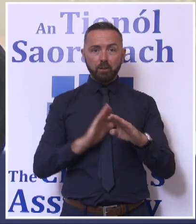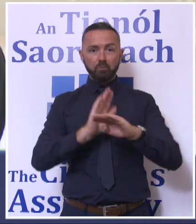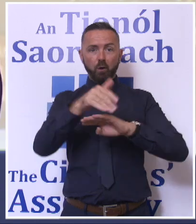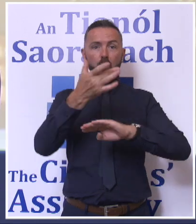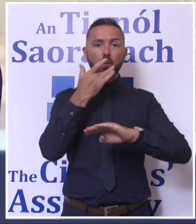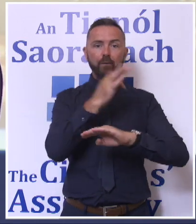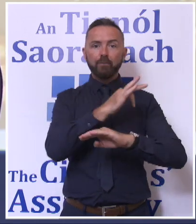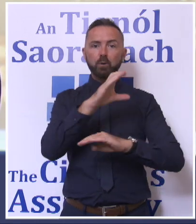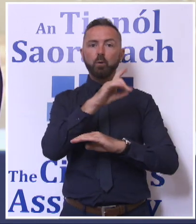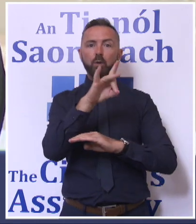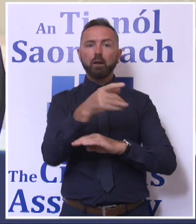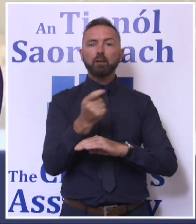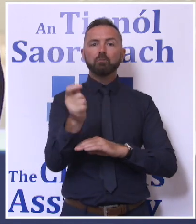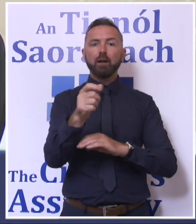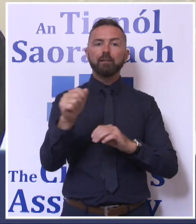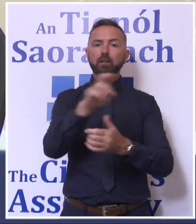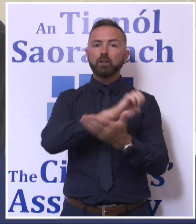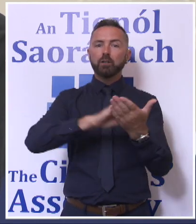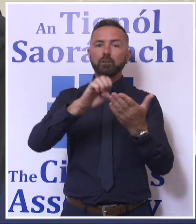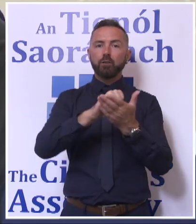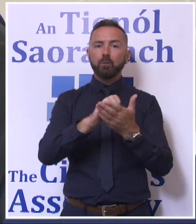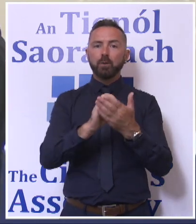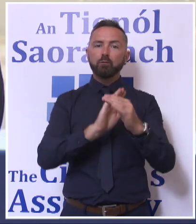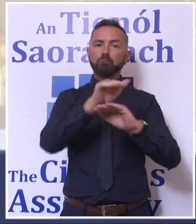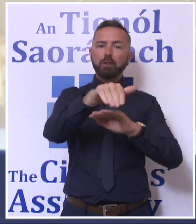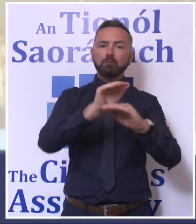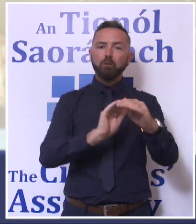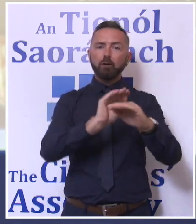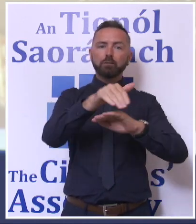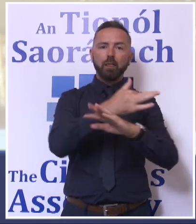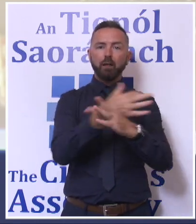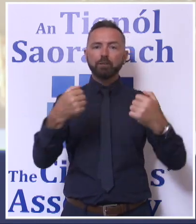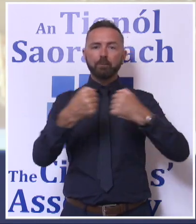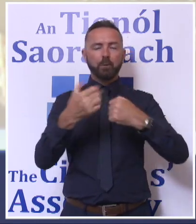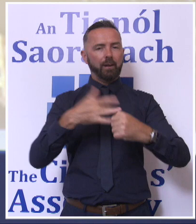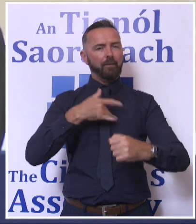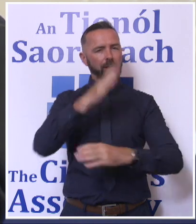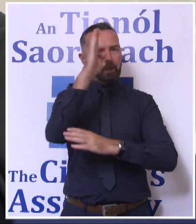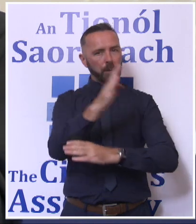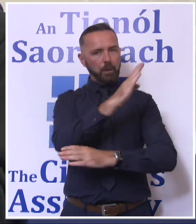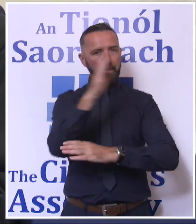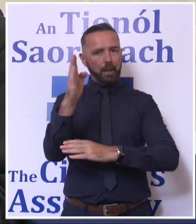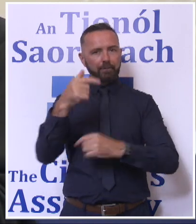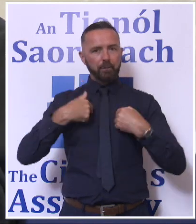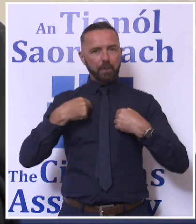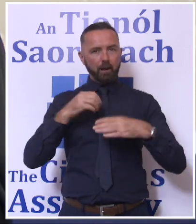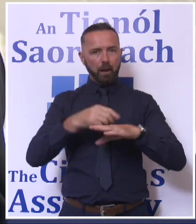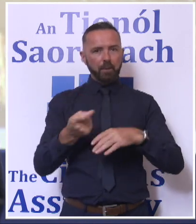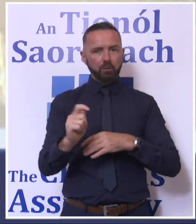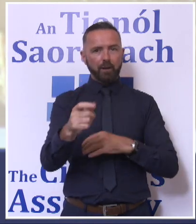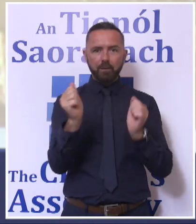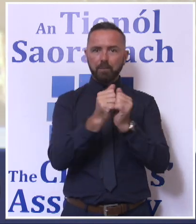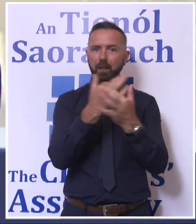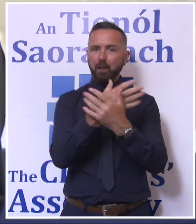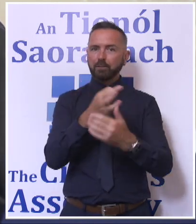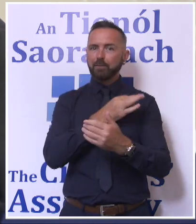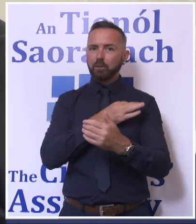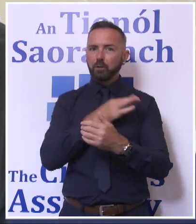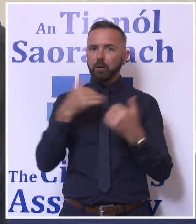And our presentations, and we've got 2 excellent speakers this morning who I'll introduce in a few moments. They'll be factual, they'll be informative, they'll